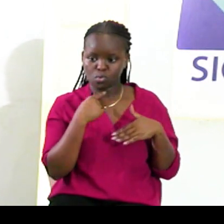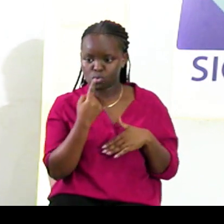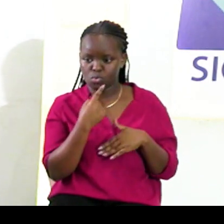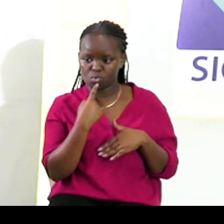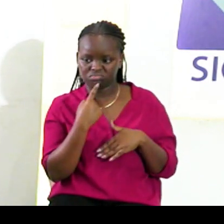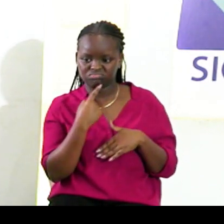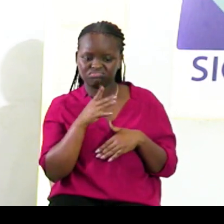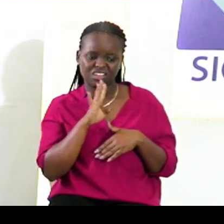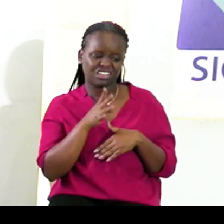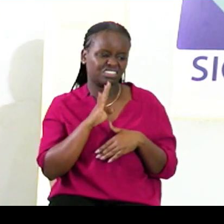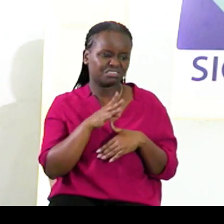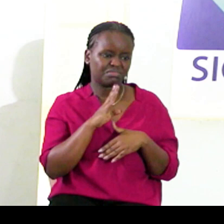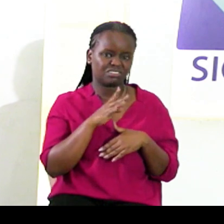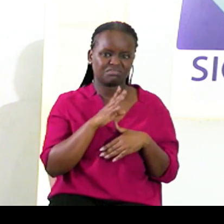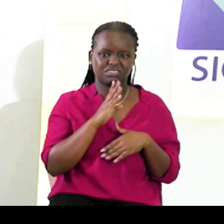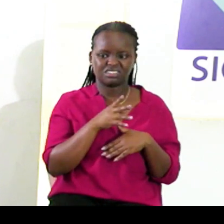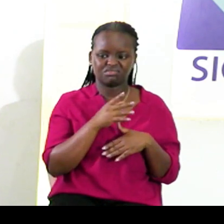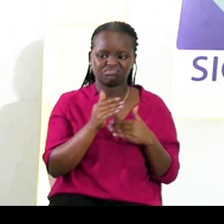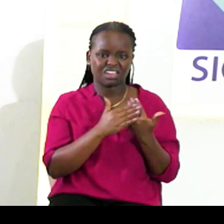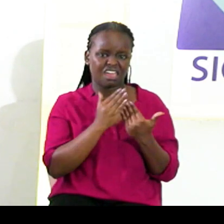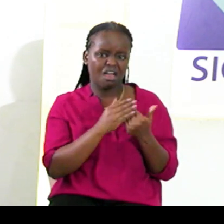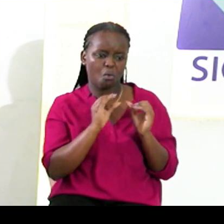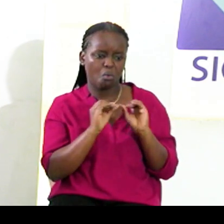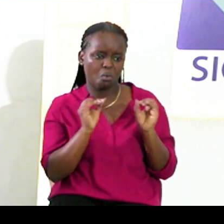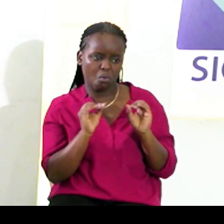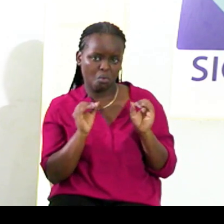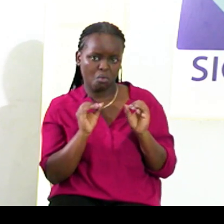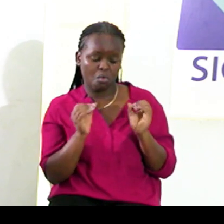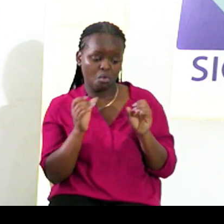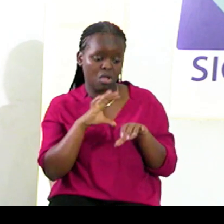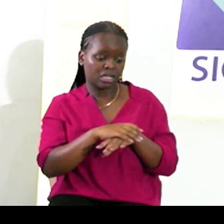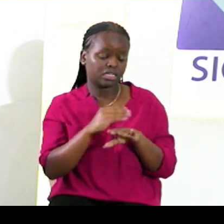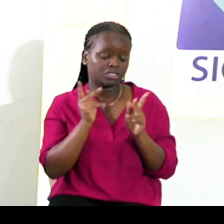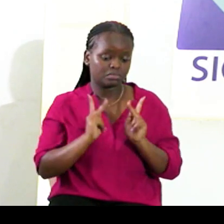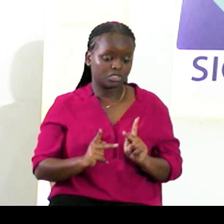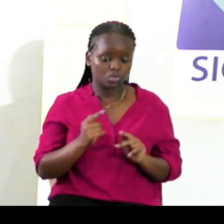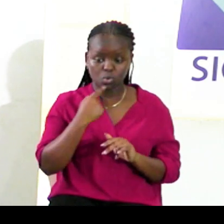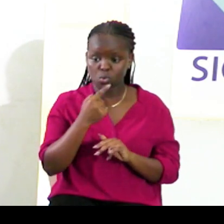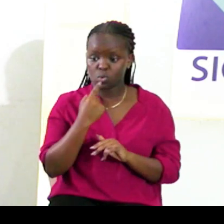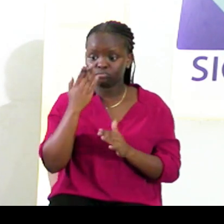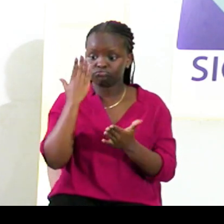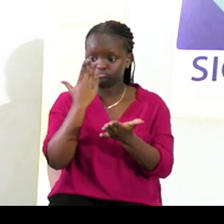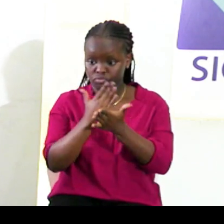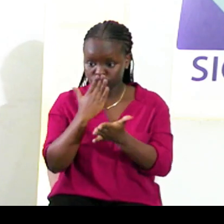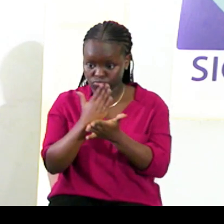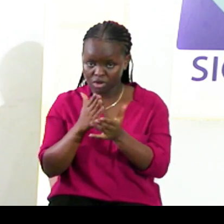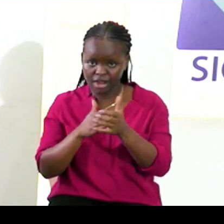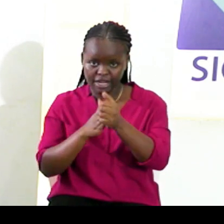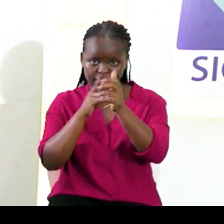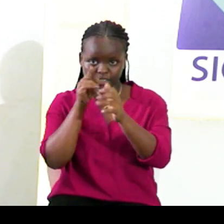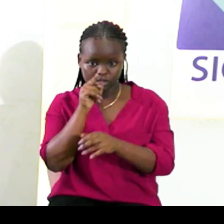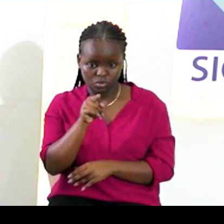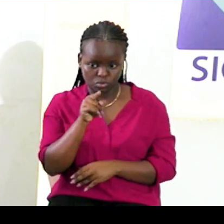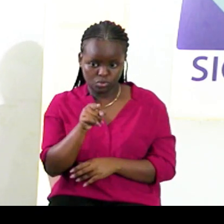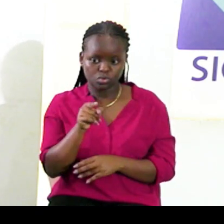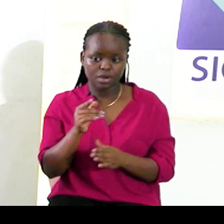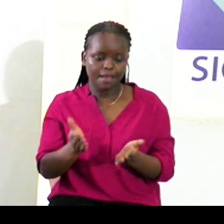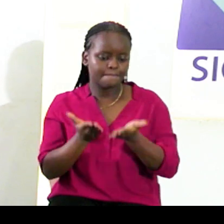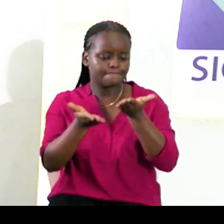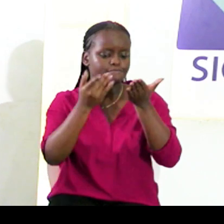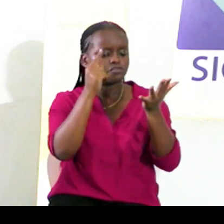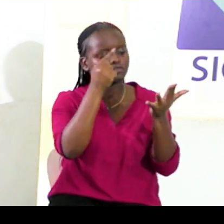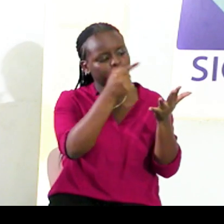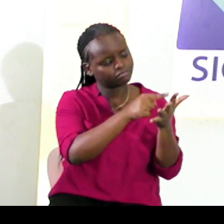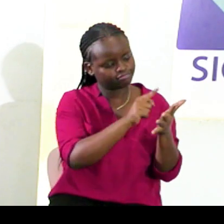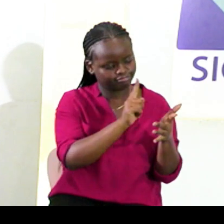or give feedback carelessly, you will find someone very genuine guiding you, or you should improve on